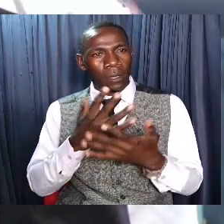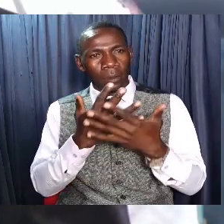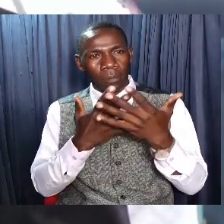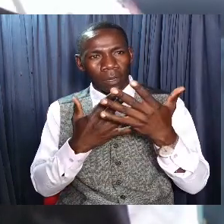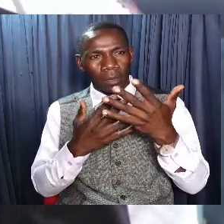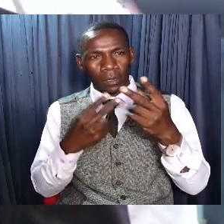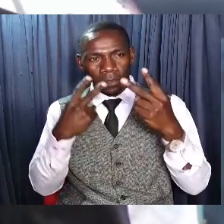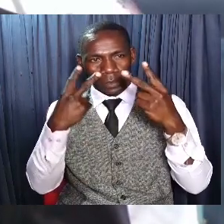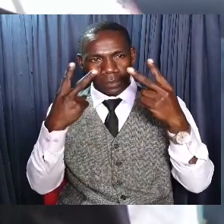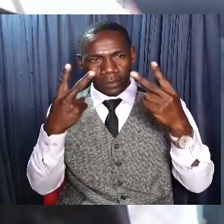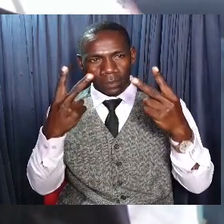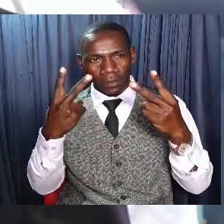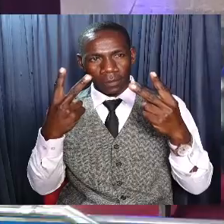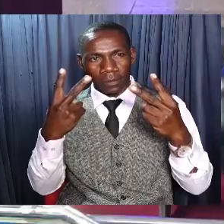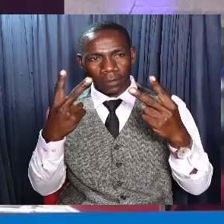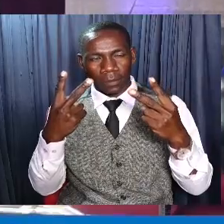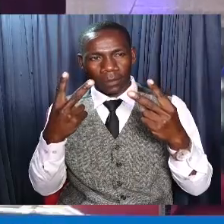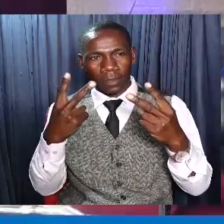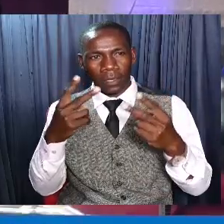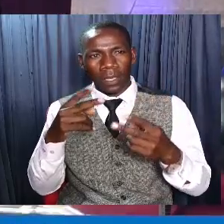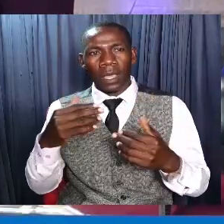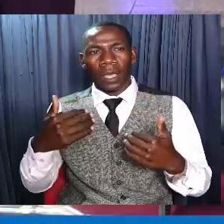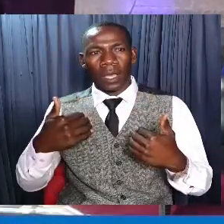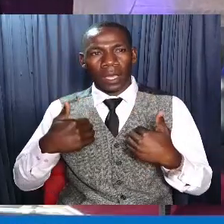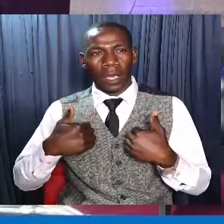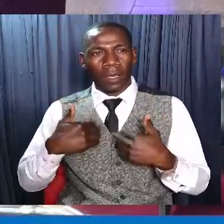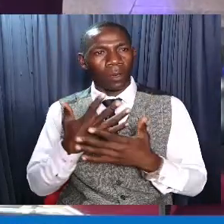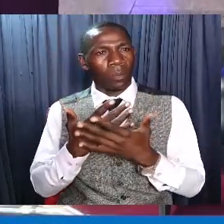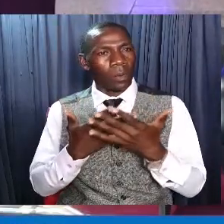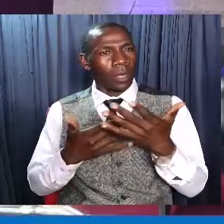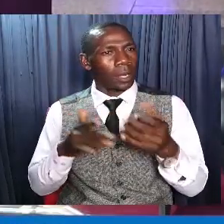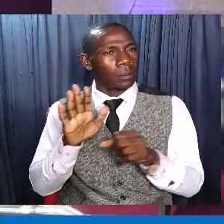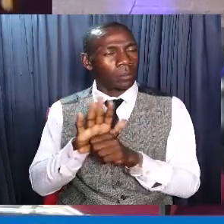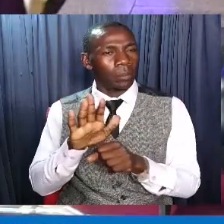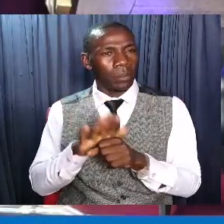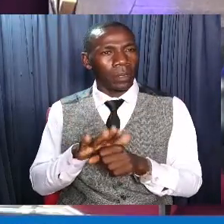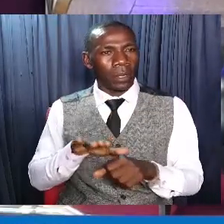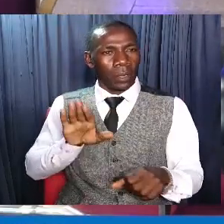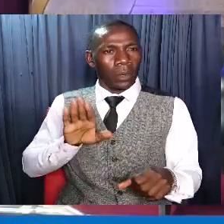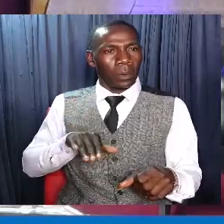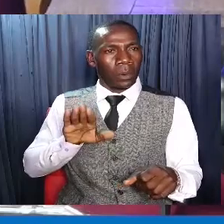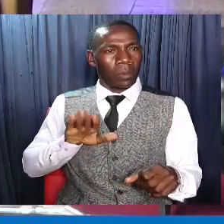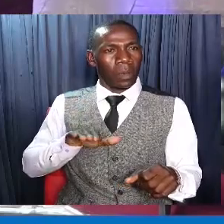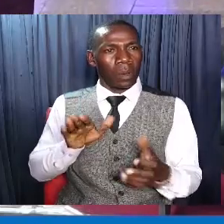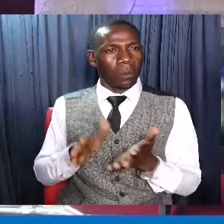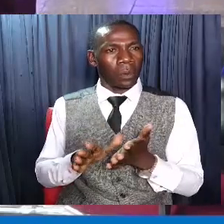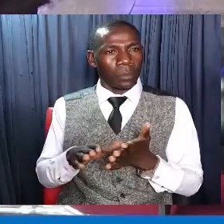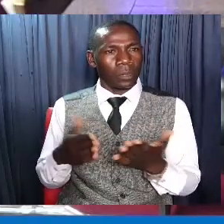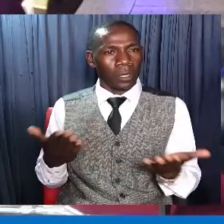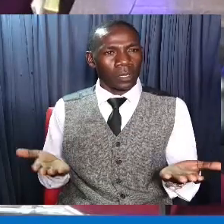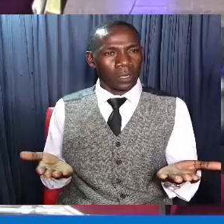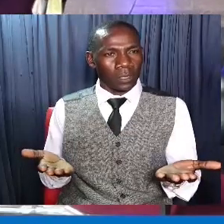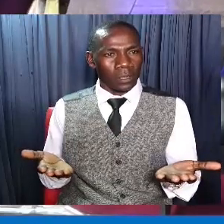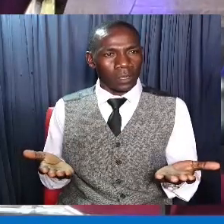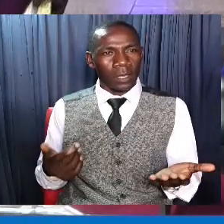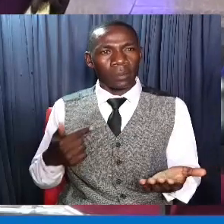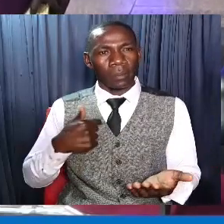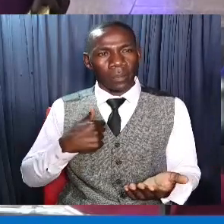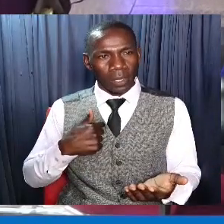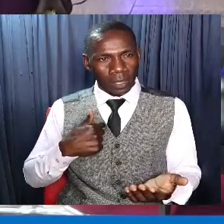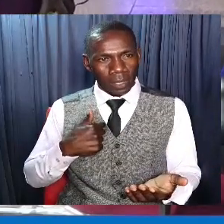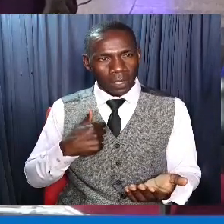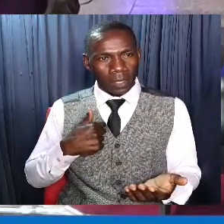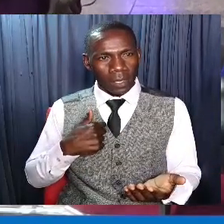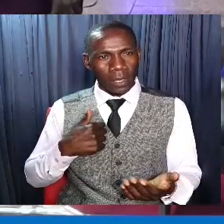in fact, the blood was just physical. Anasema mimi na damu nyingi. He says, I have a lot of blood. Mama, shida ni nini? What is the problem, mama? Ah, mimi